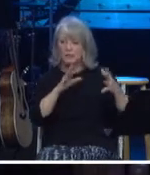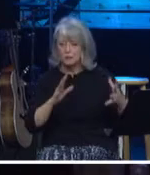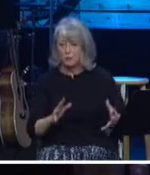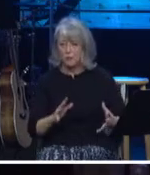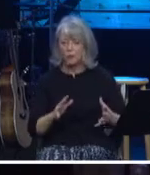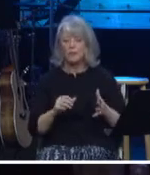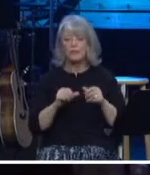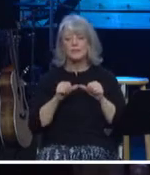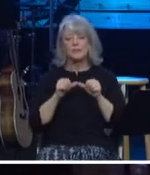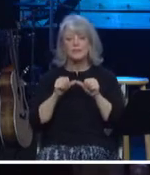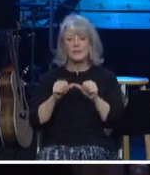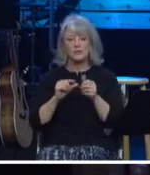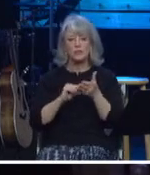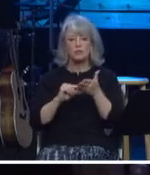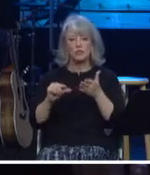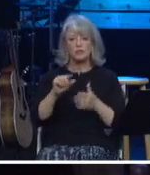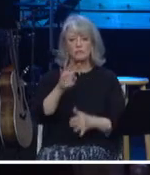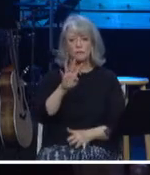Continue in verse